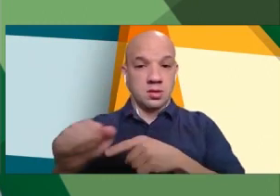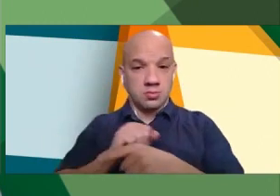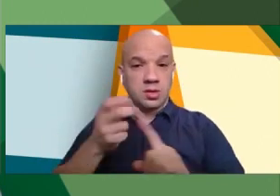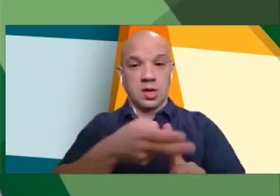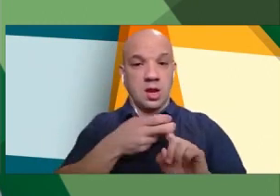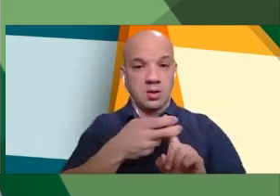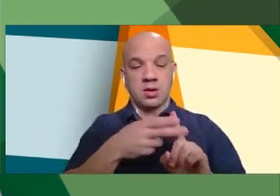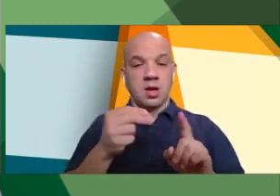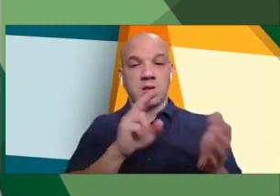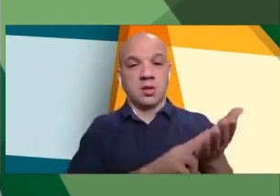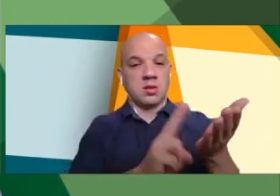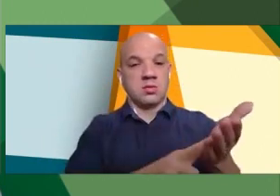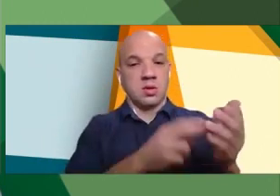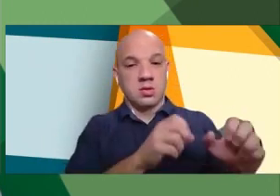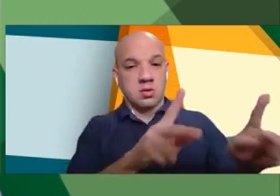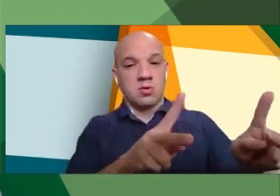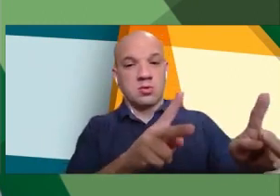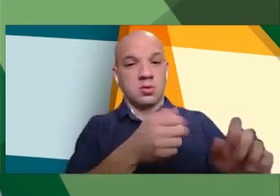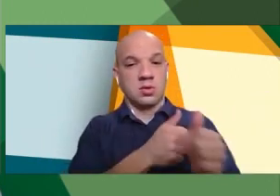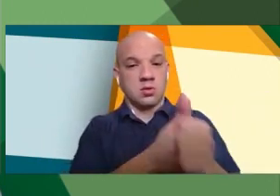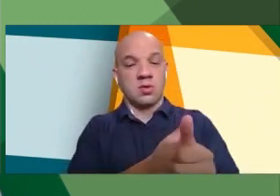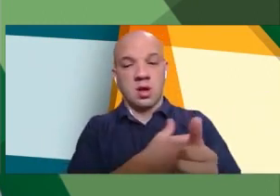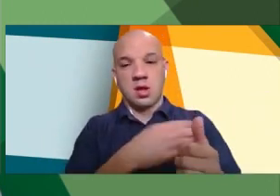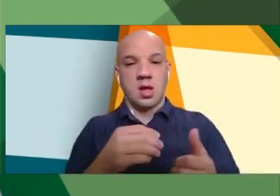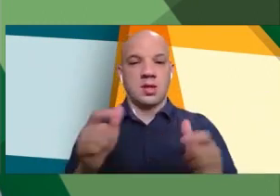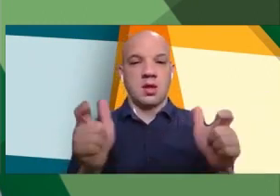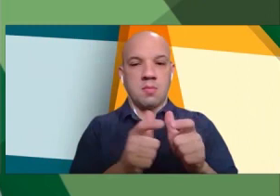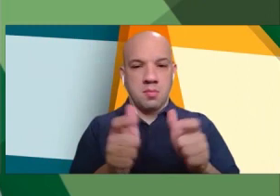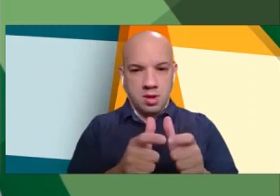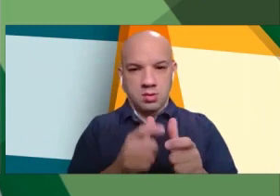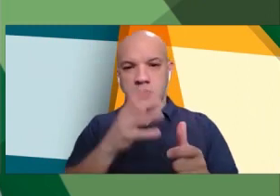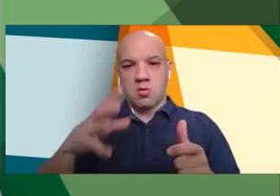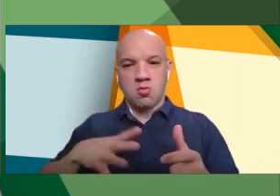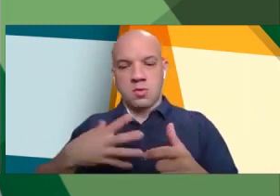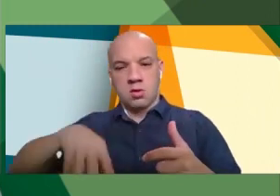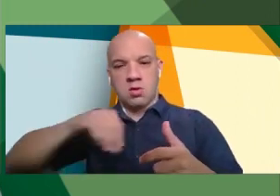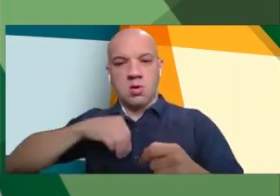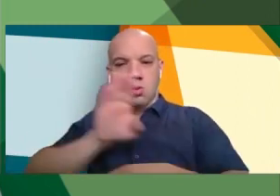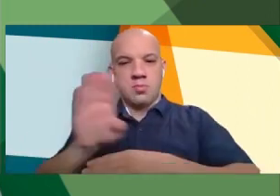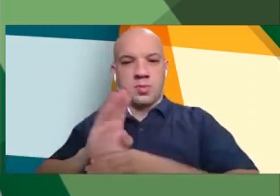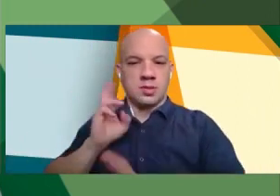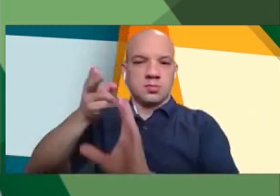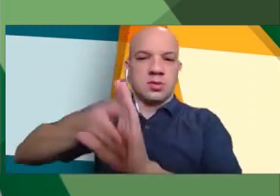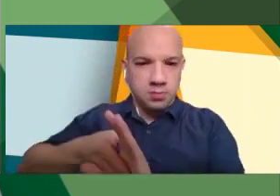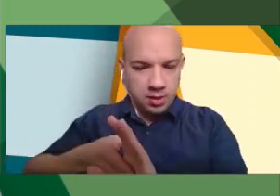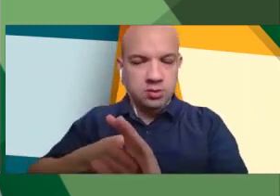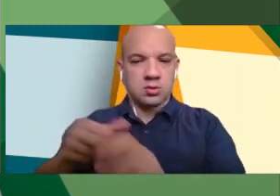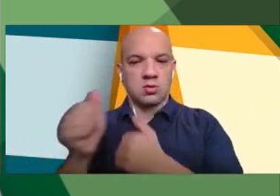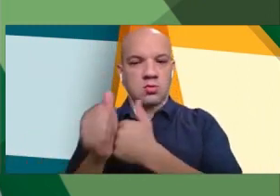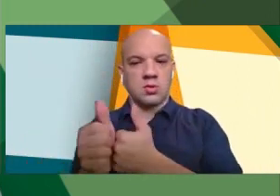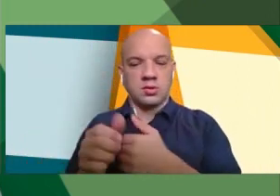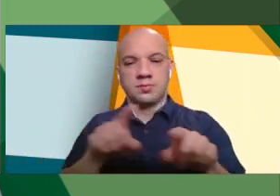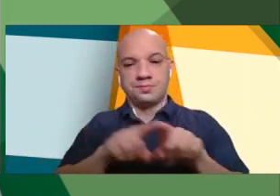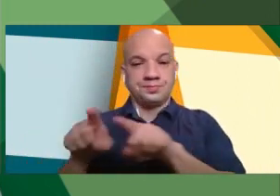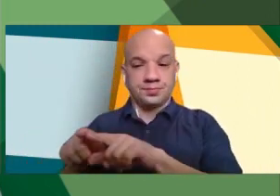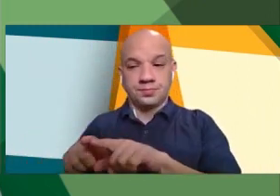and Contracting Opportunities Compliance, and Minority and Woman-Owned Business Participation Compliance. Also, we